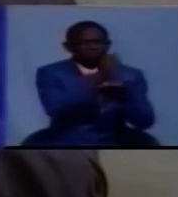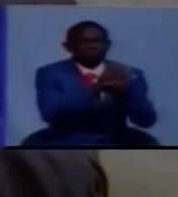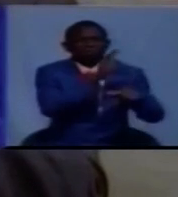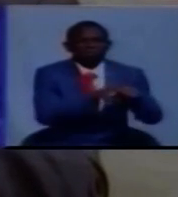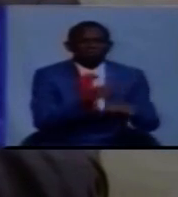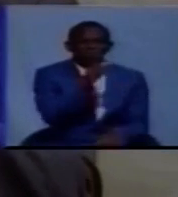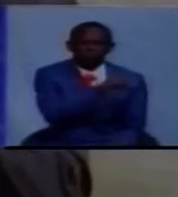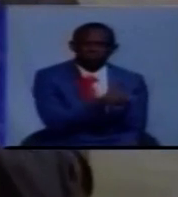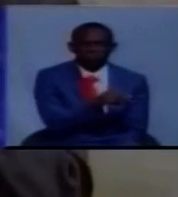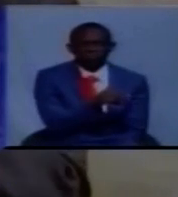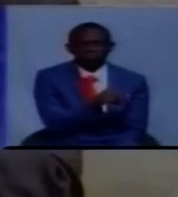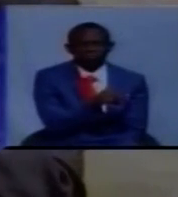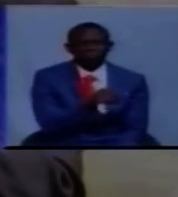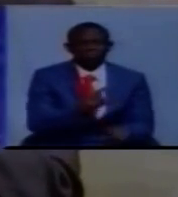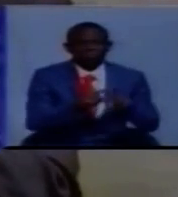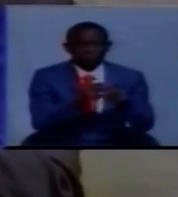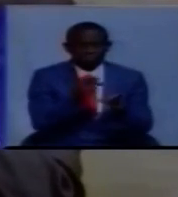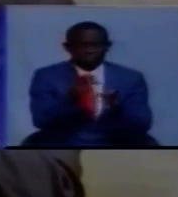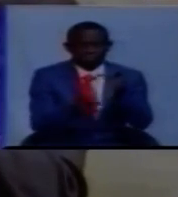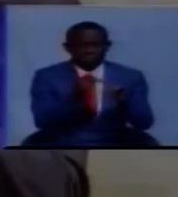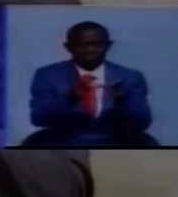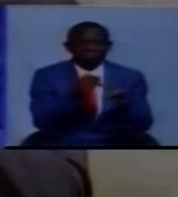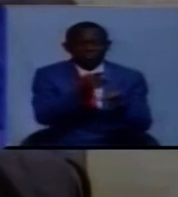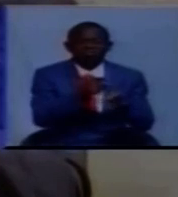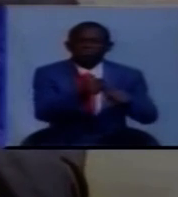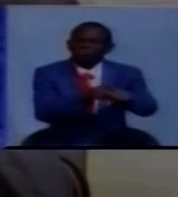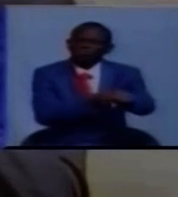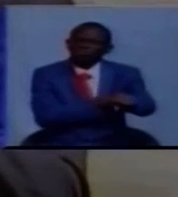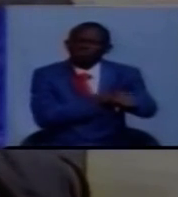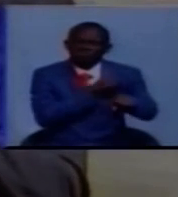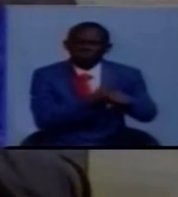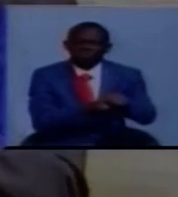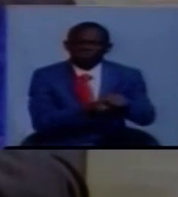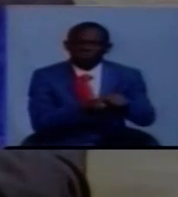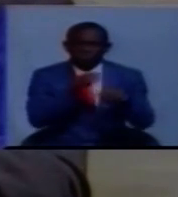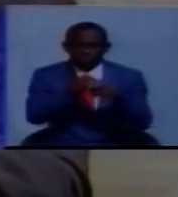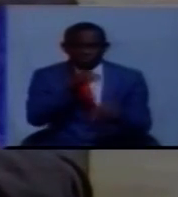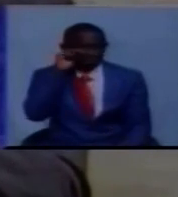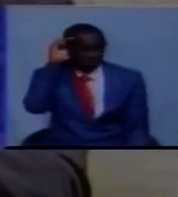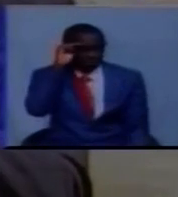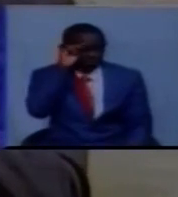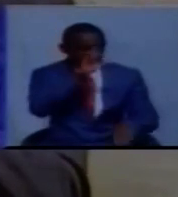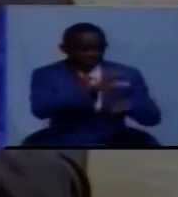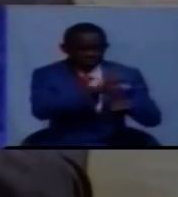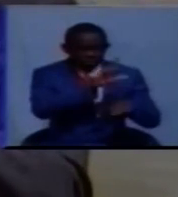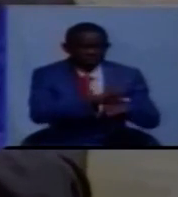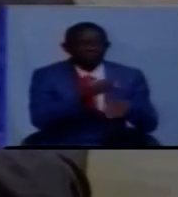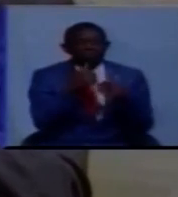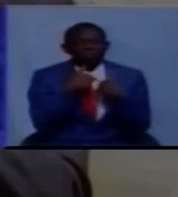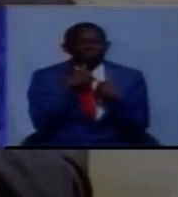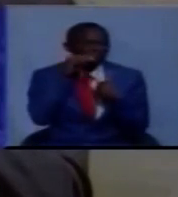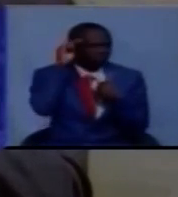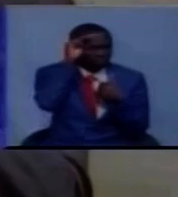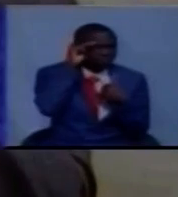Ministry of Labour, there is a lot of consultation which goes into this with the tripartite arrangement, the employers, the